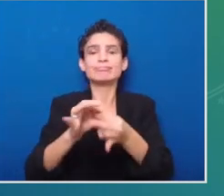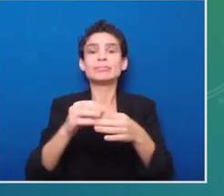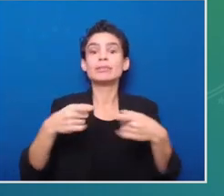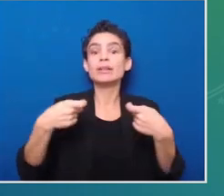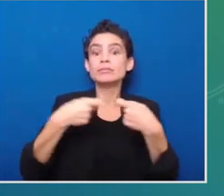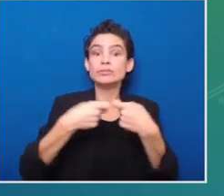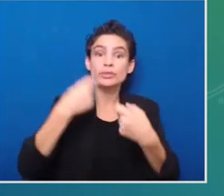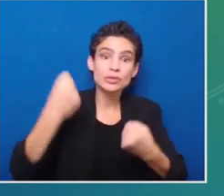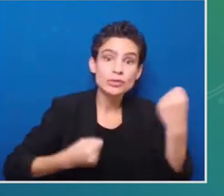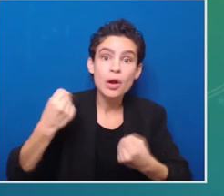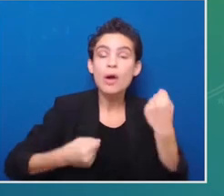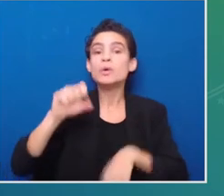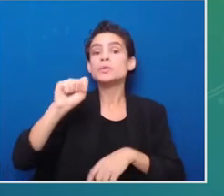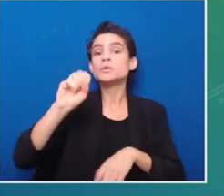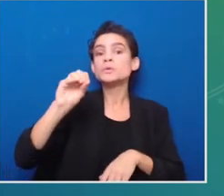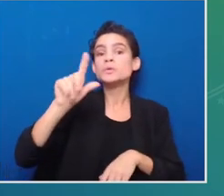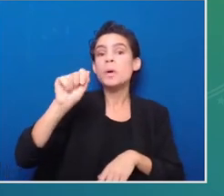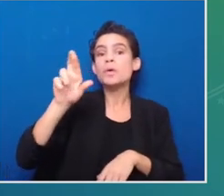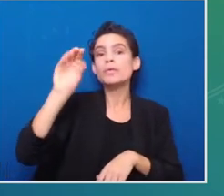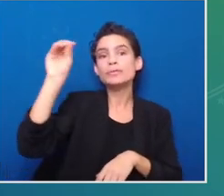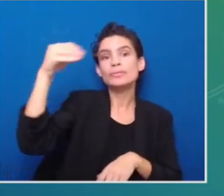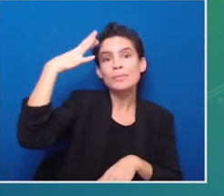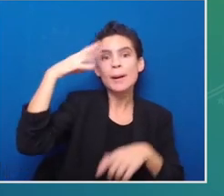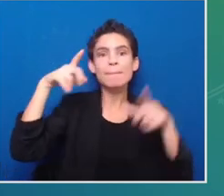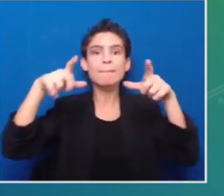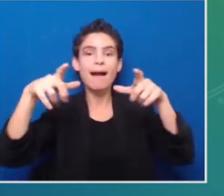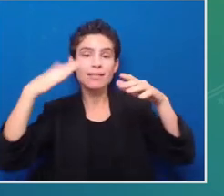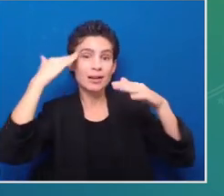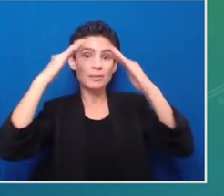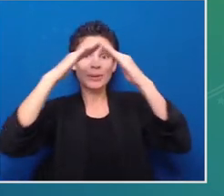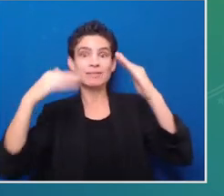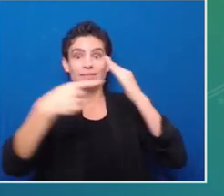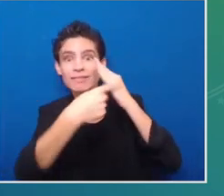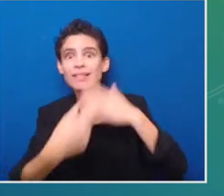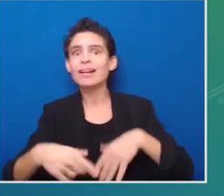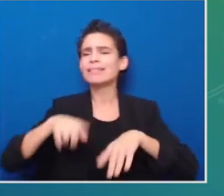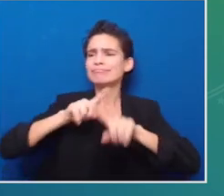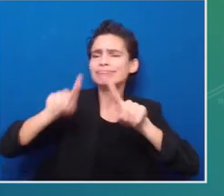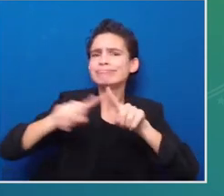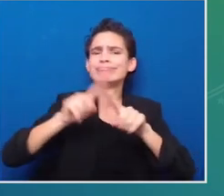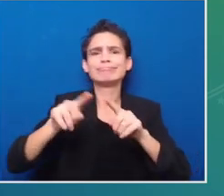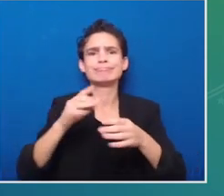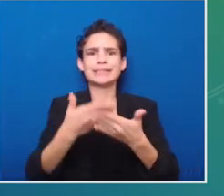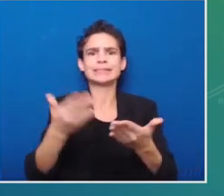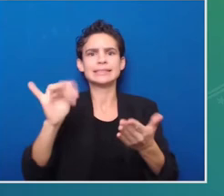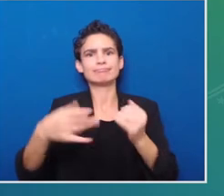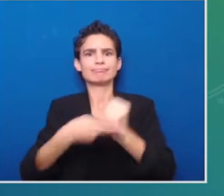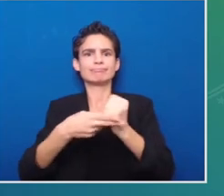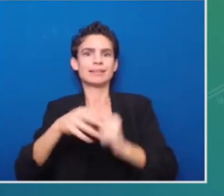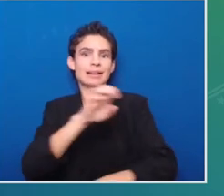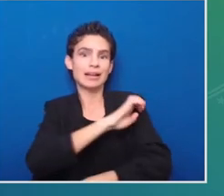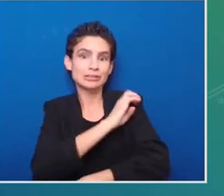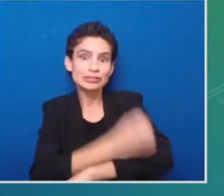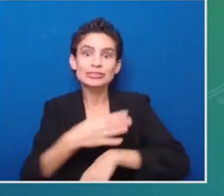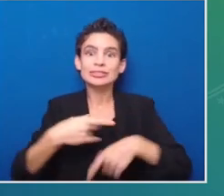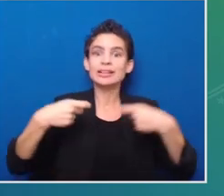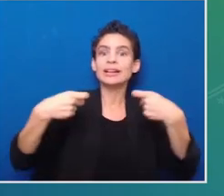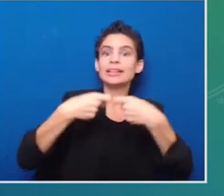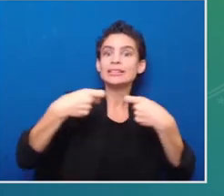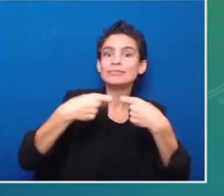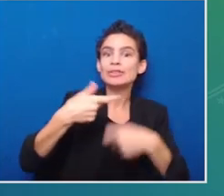wind turbines and solar panels and energy efficient appliances and energy efficient buildings. They're going to upgrade their